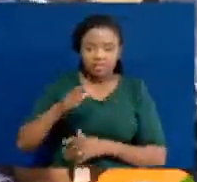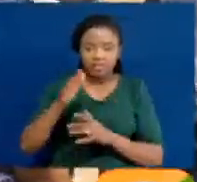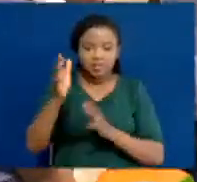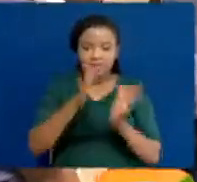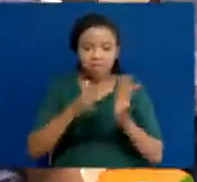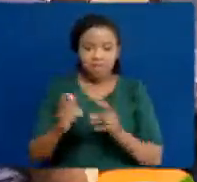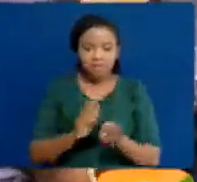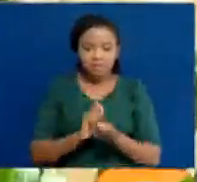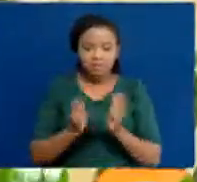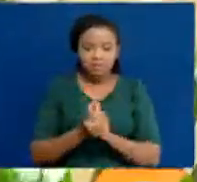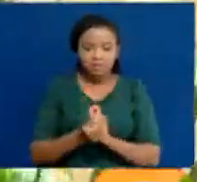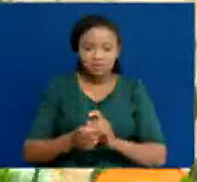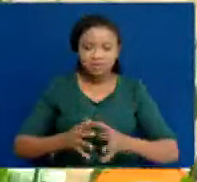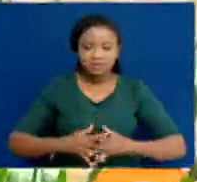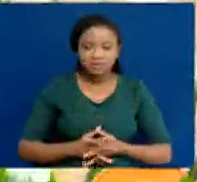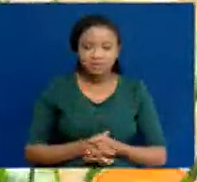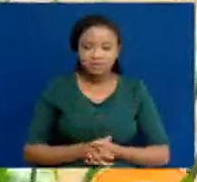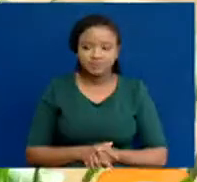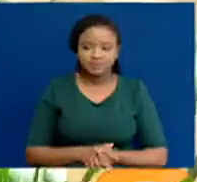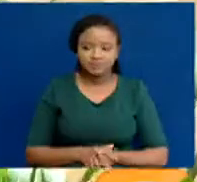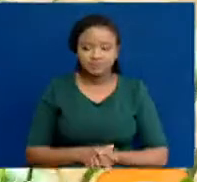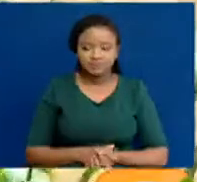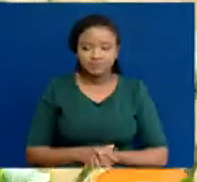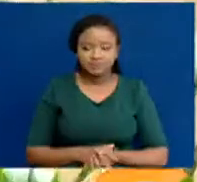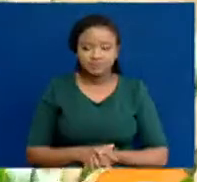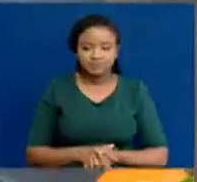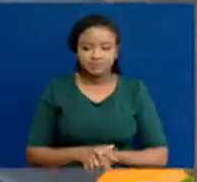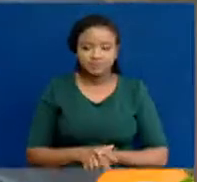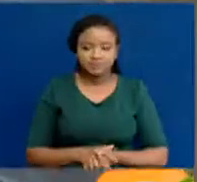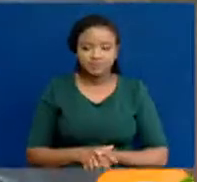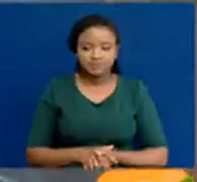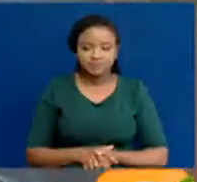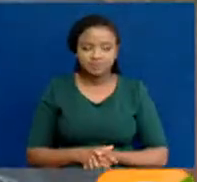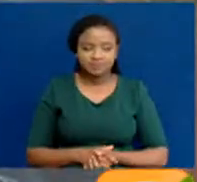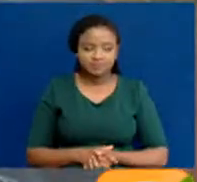Laura Otieno, Citizen TV. All right, Laura, thanks so much for that.